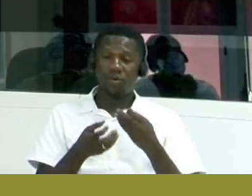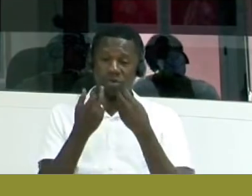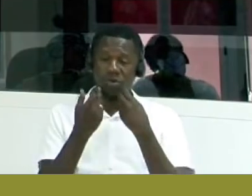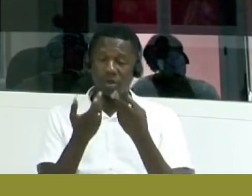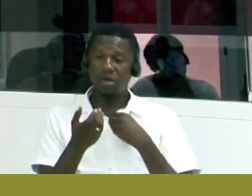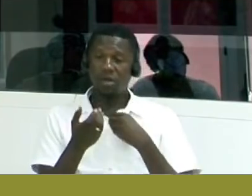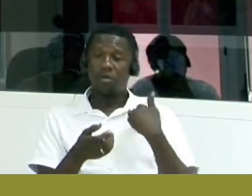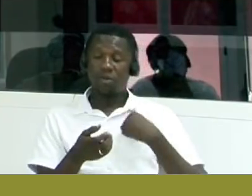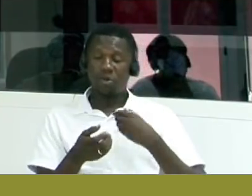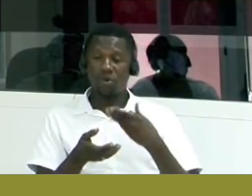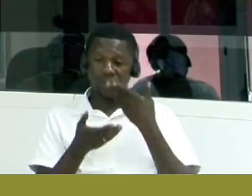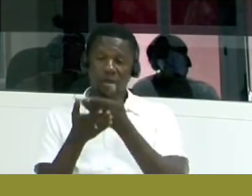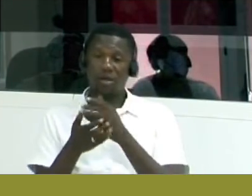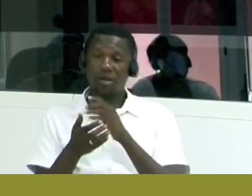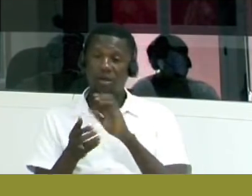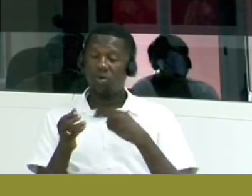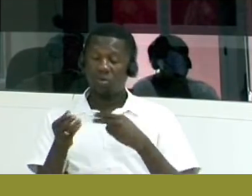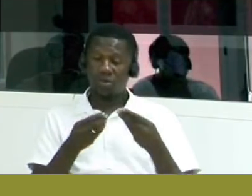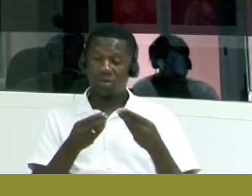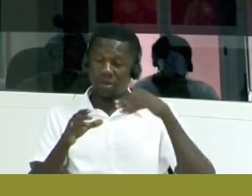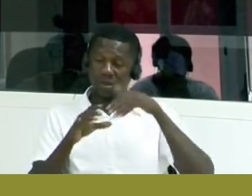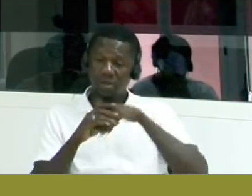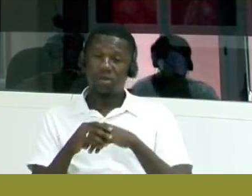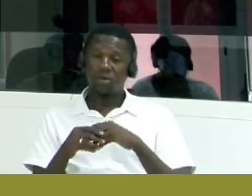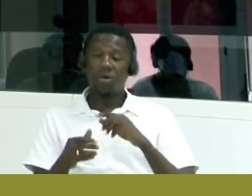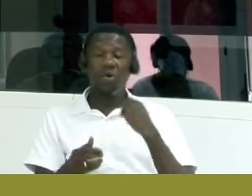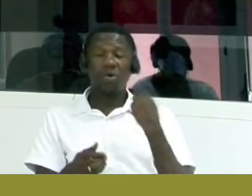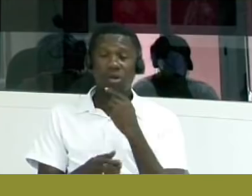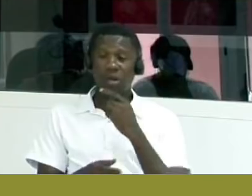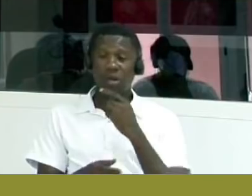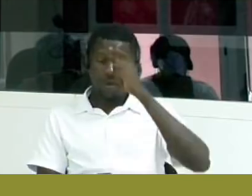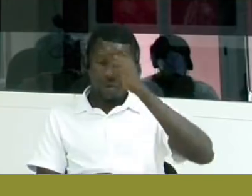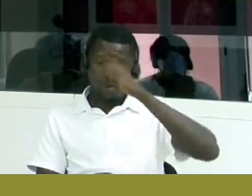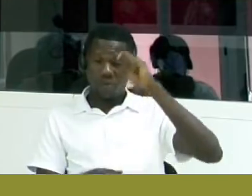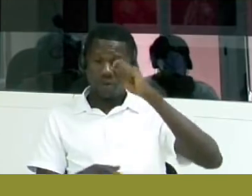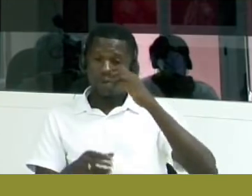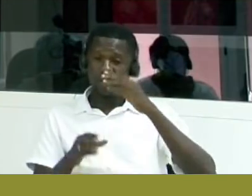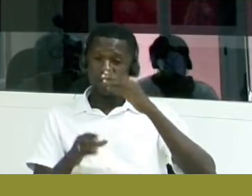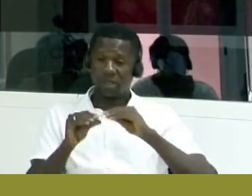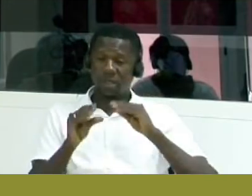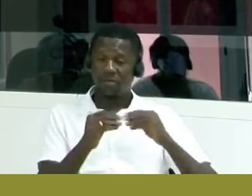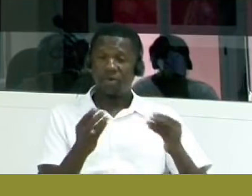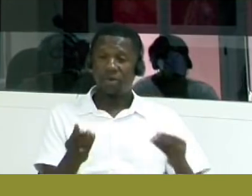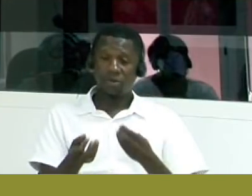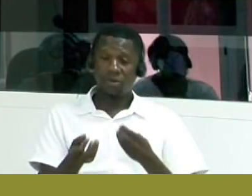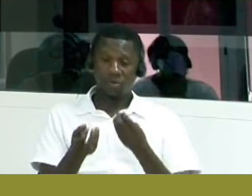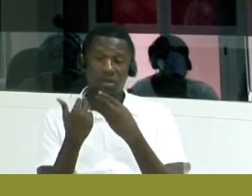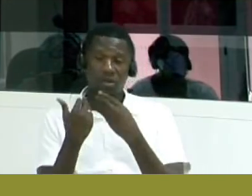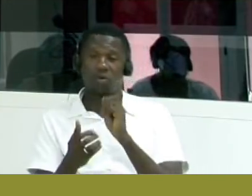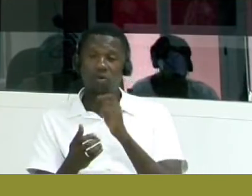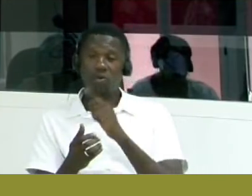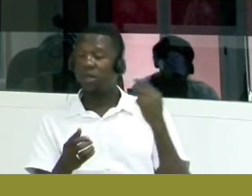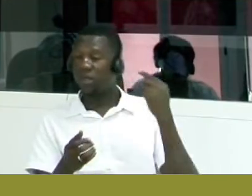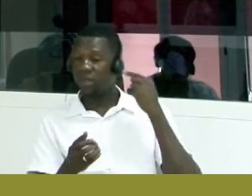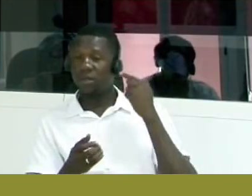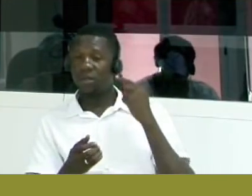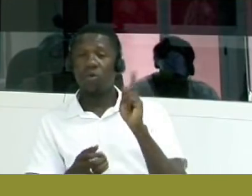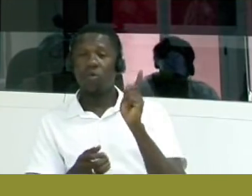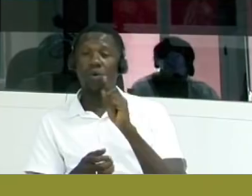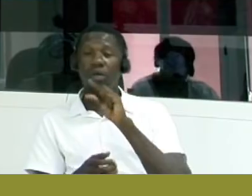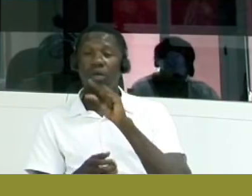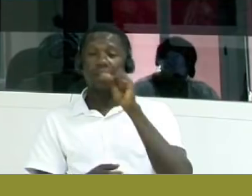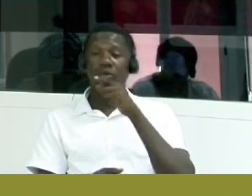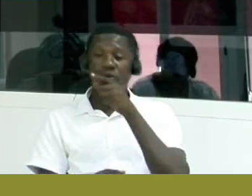business to be there. This was purely a police operation. You tell us, we're listening, what names do you